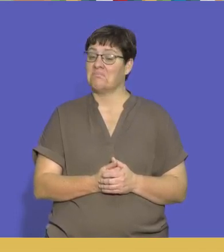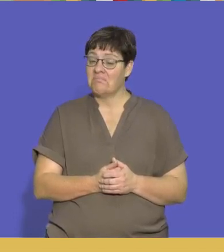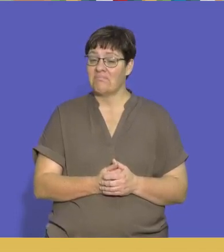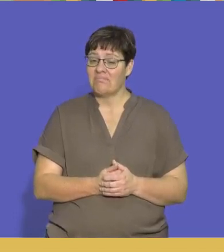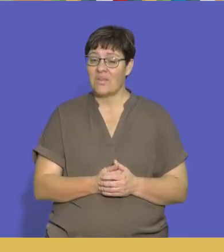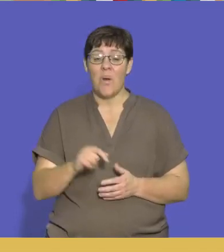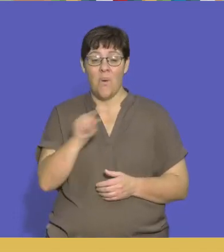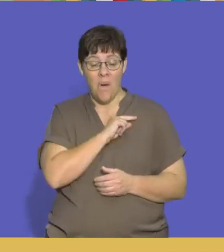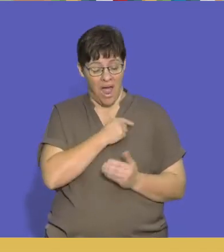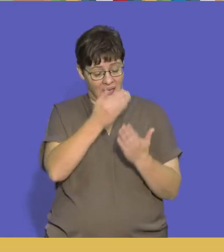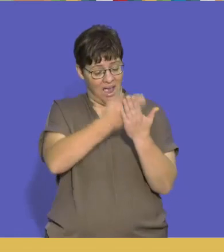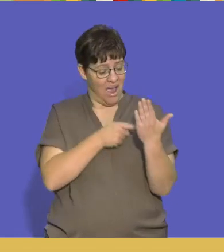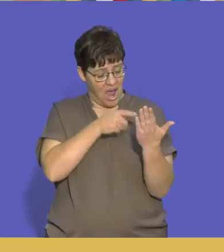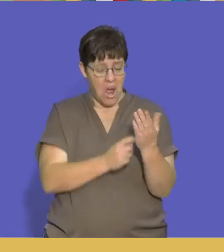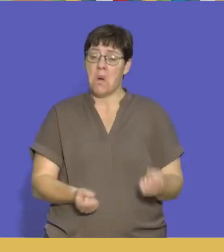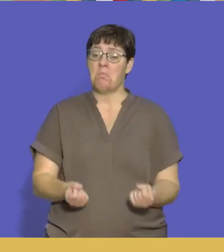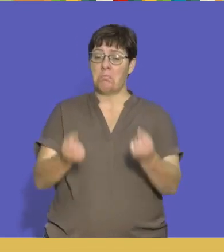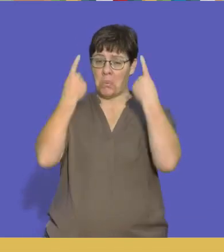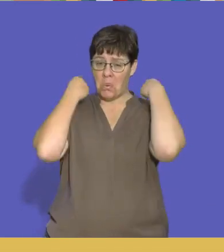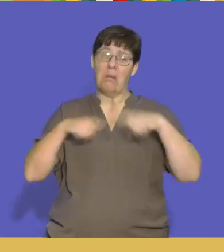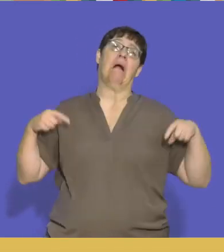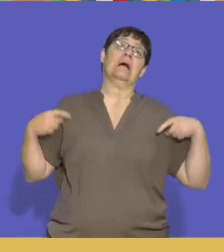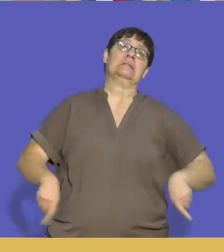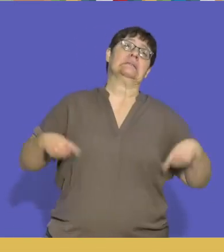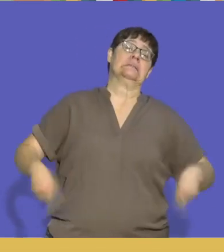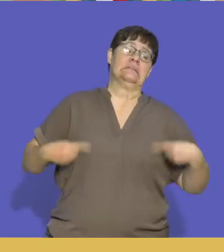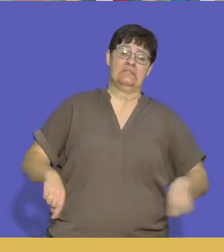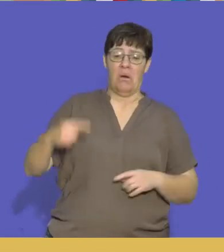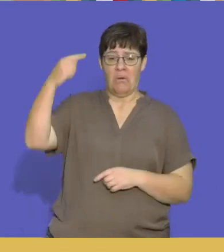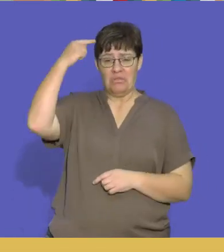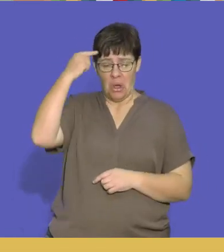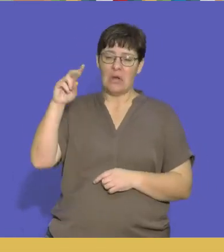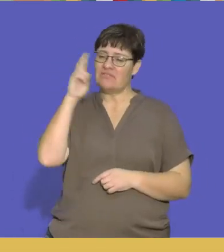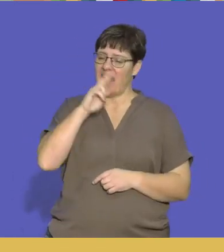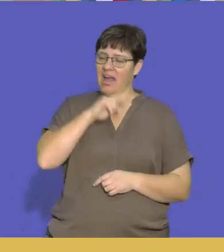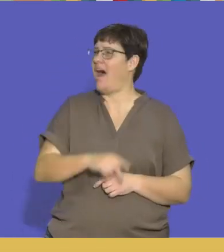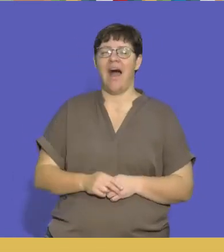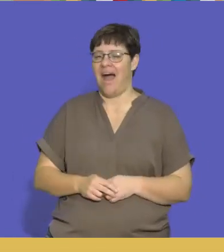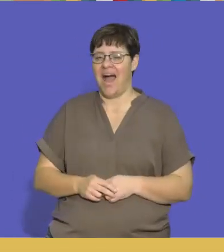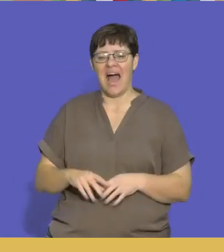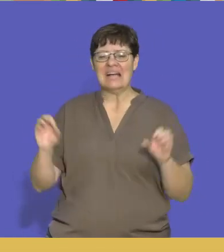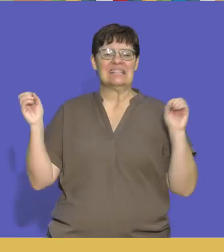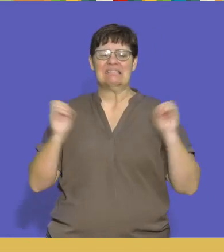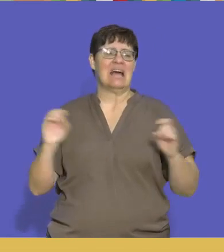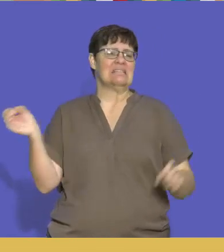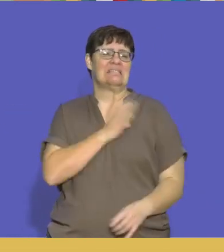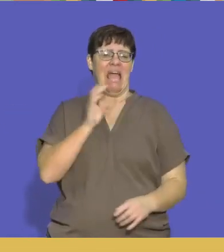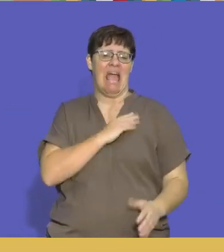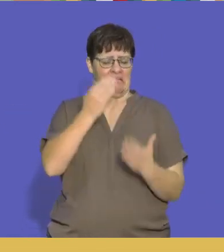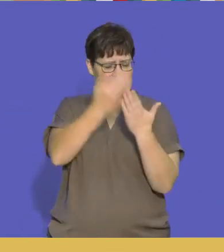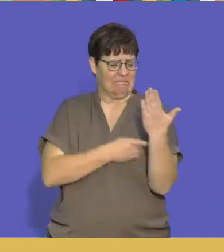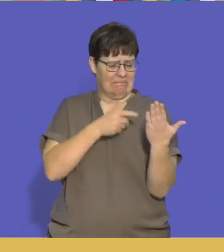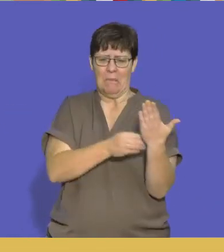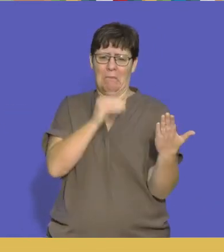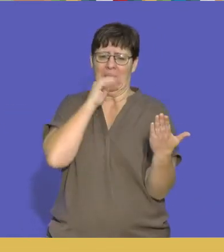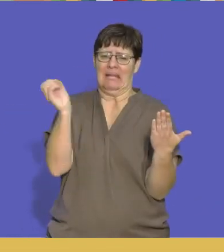They didn't understand the note and they were both so scared. They thought it was funny when they found out that they were scared of a note